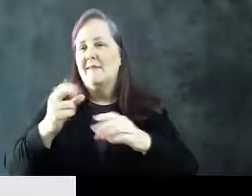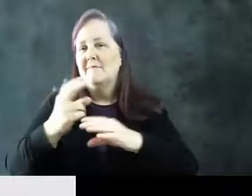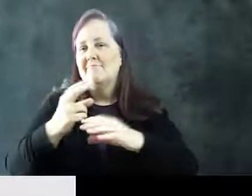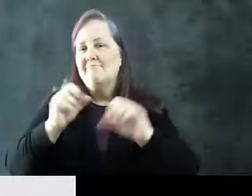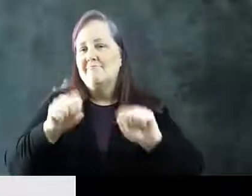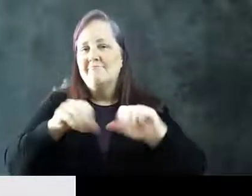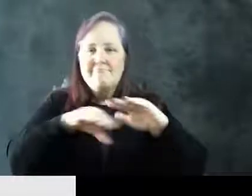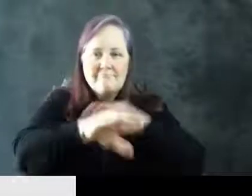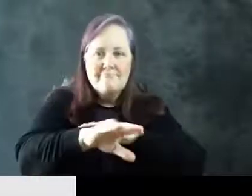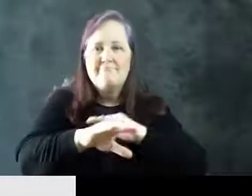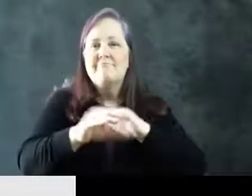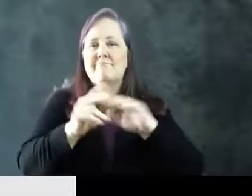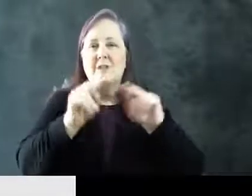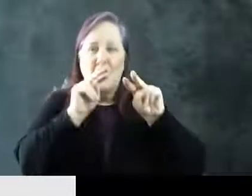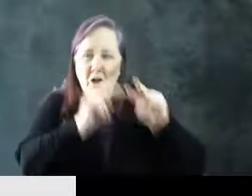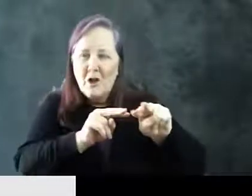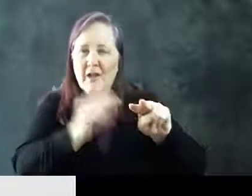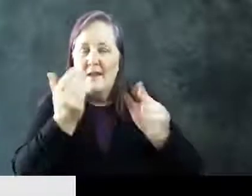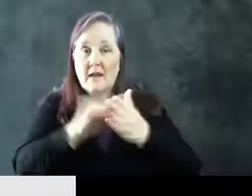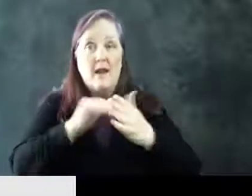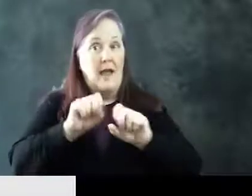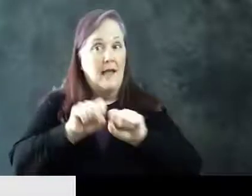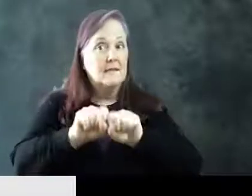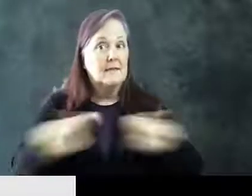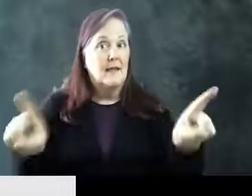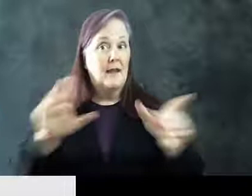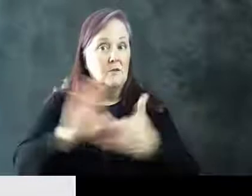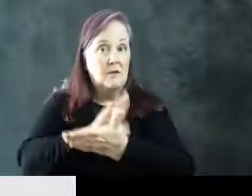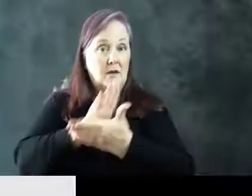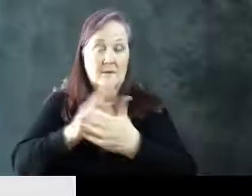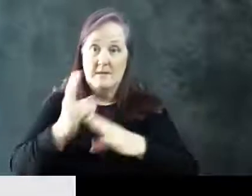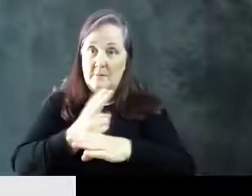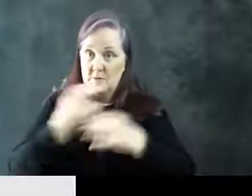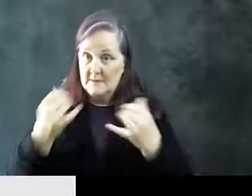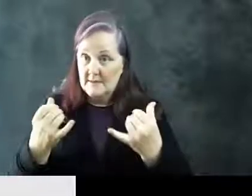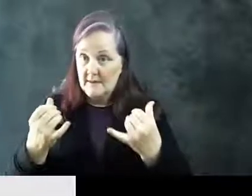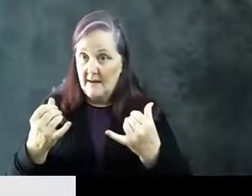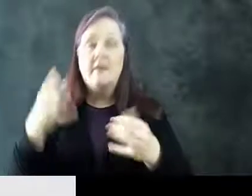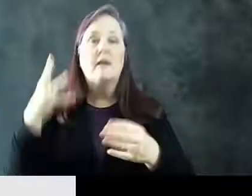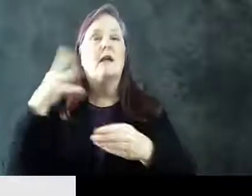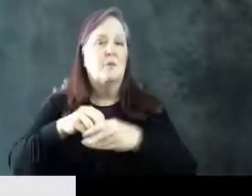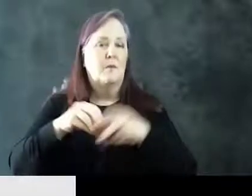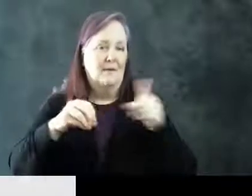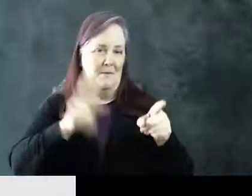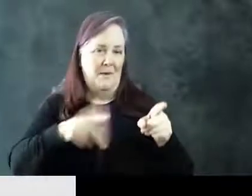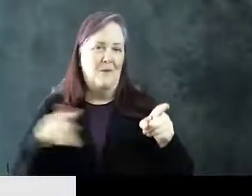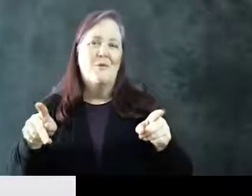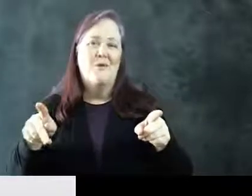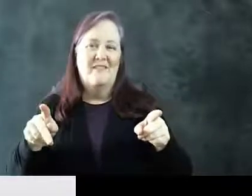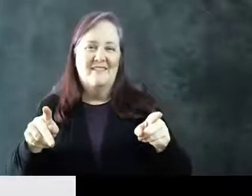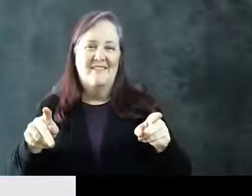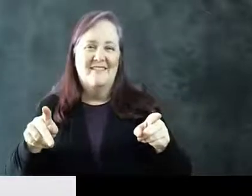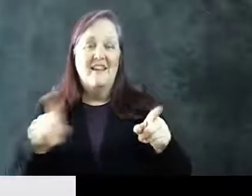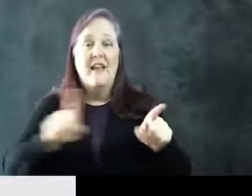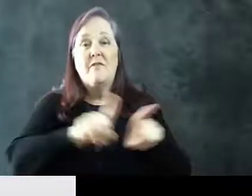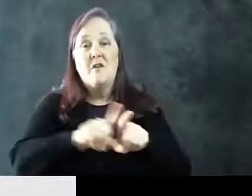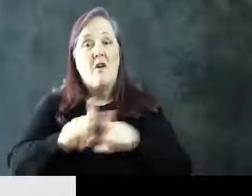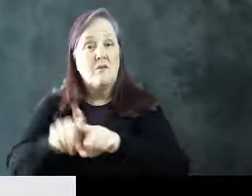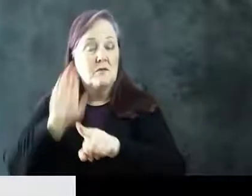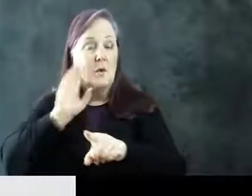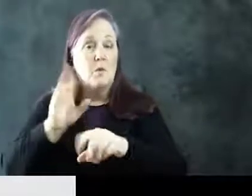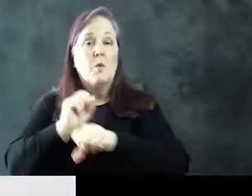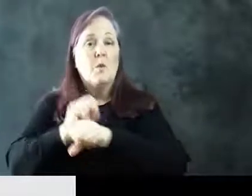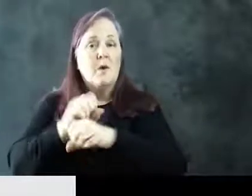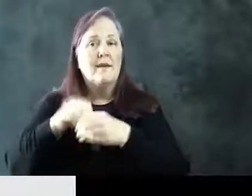to come back to the webinar. I did send out documents that I'm using today, including this PowerPoint, and then I'm also going to be working